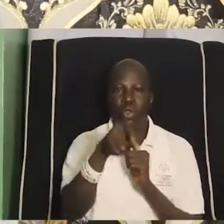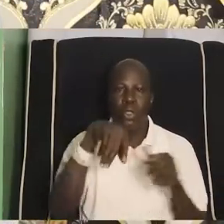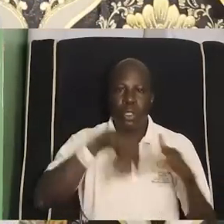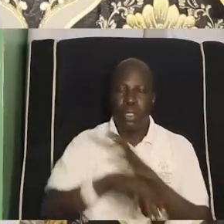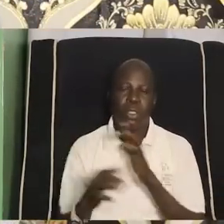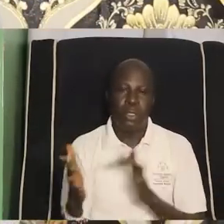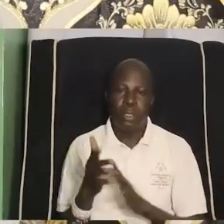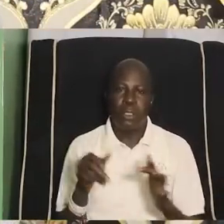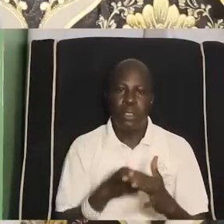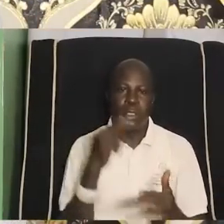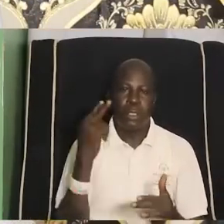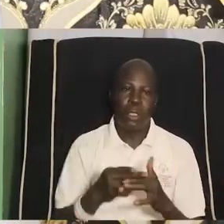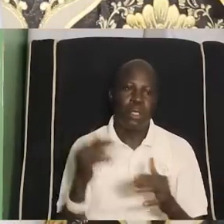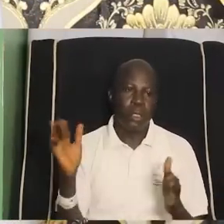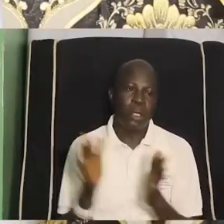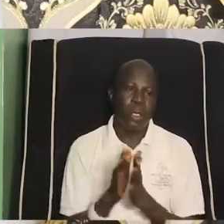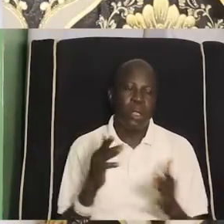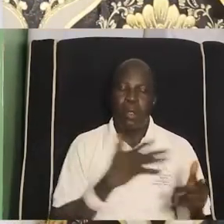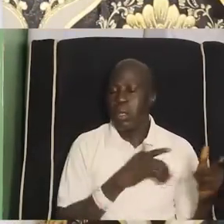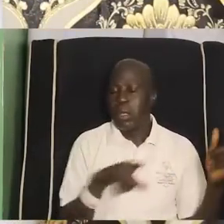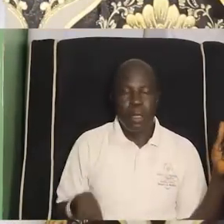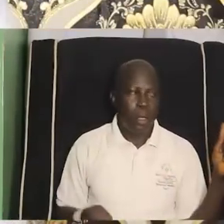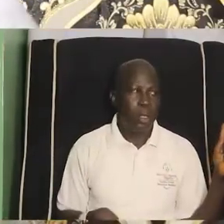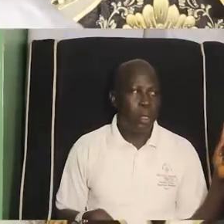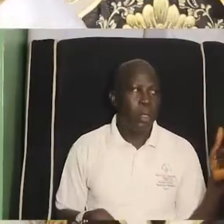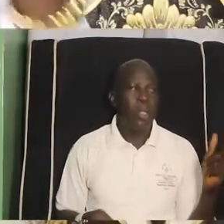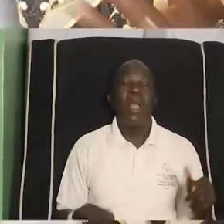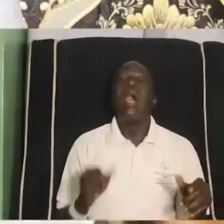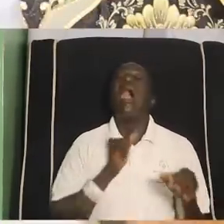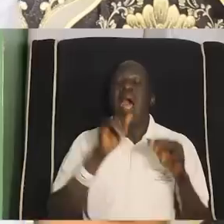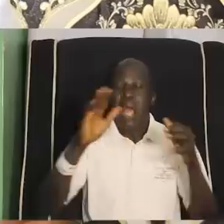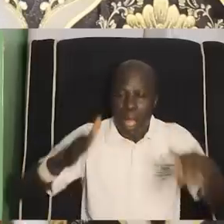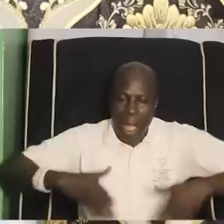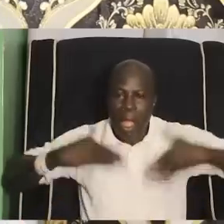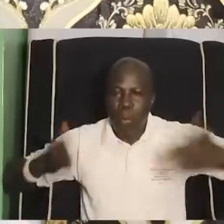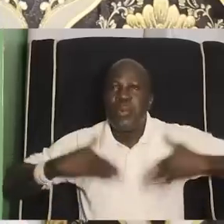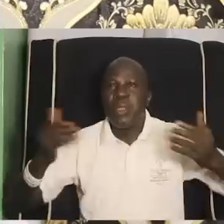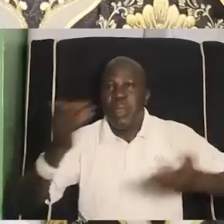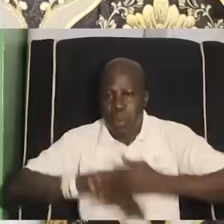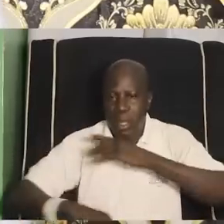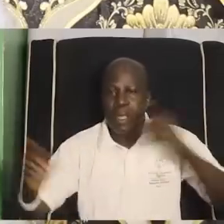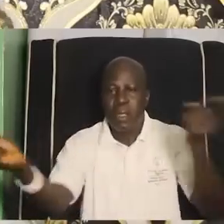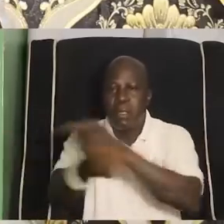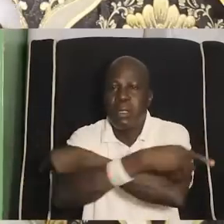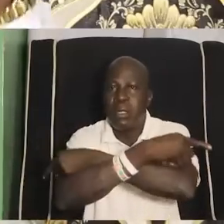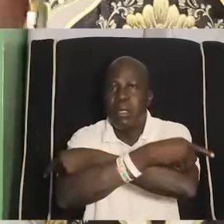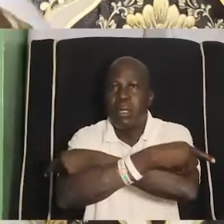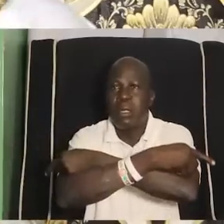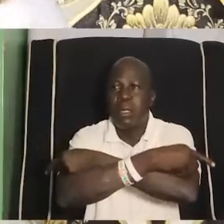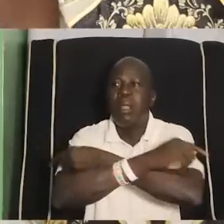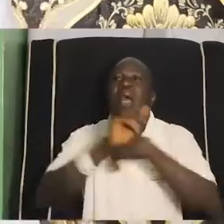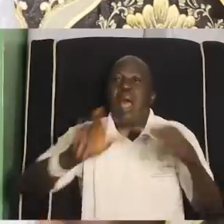Jésù Olúwa. Amen. Jesus name. Ẹ tún wọ pé happy birthday. Happy birthday. Happy birthday anniversary.